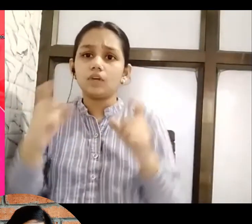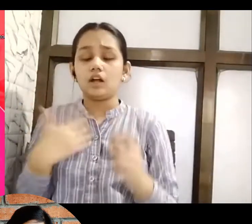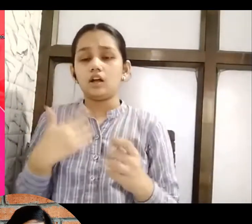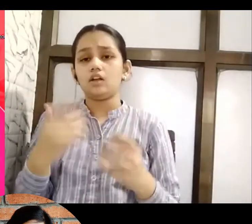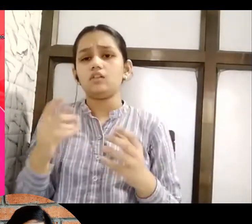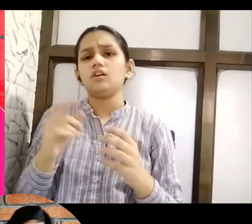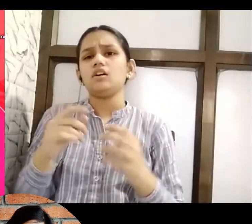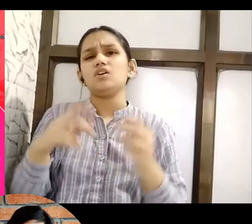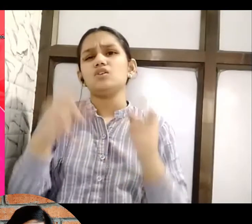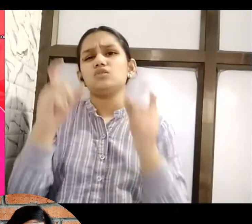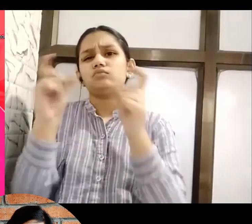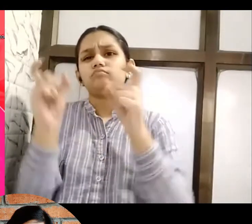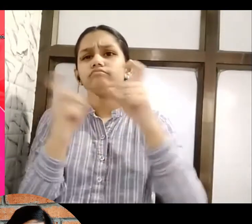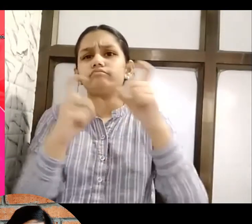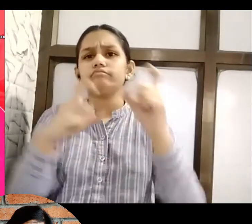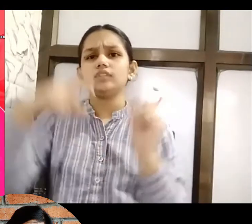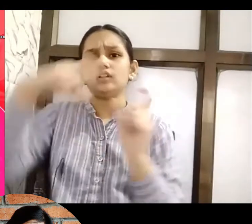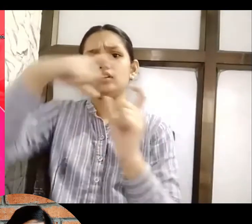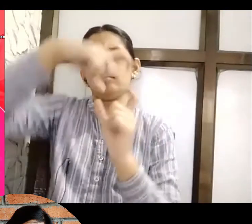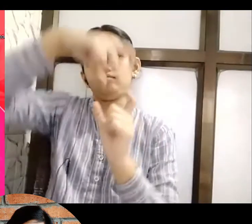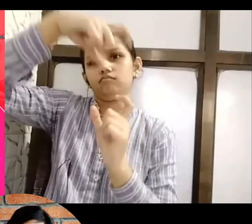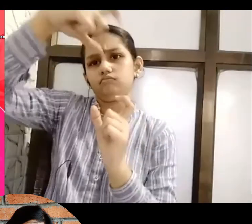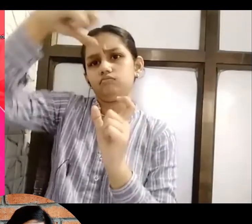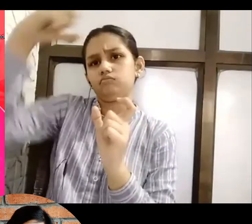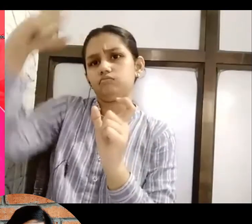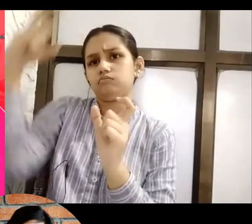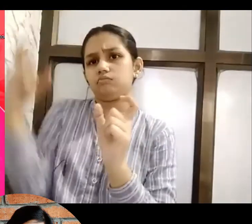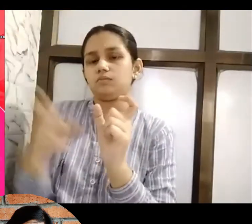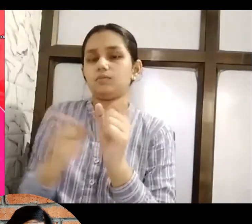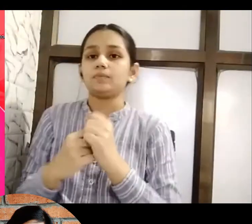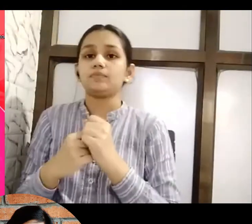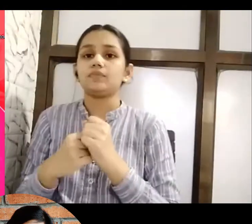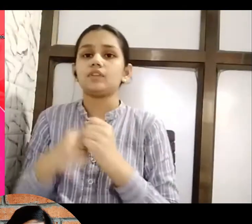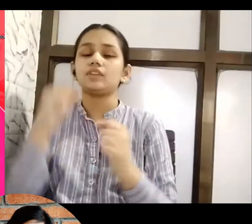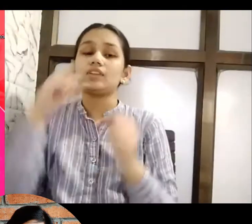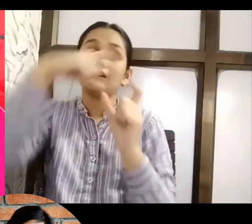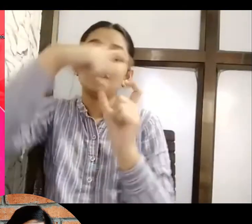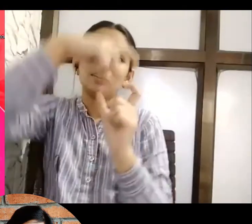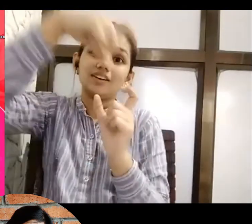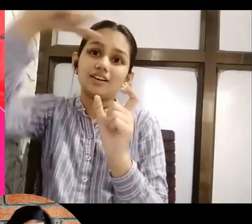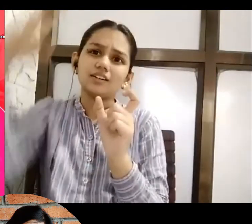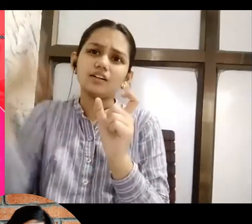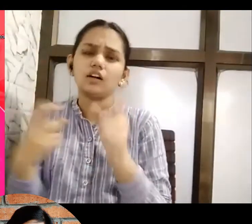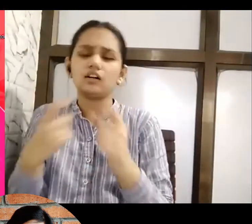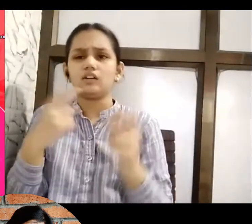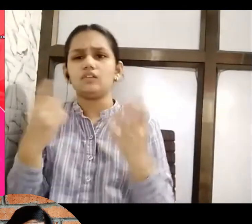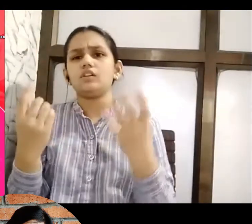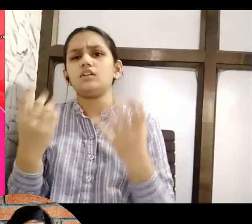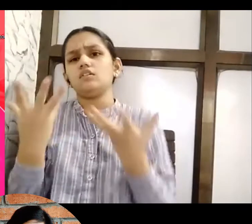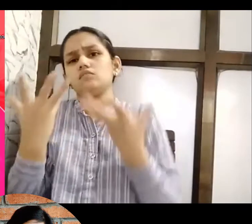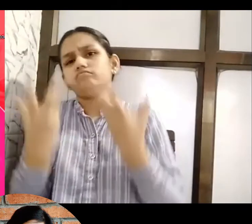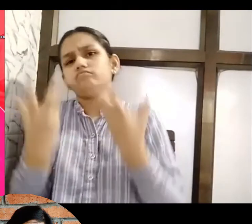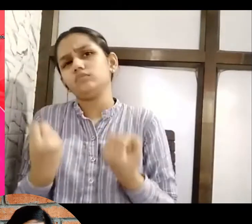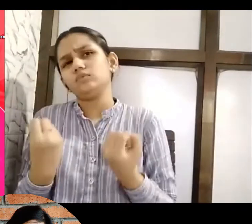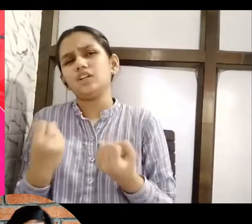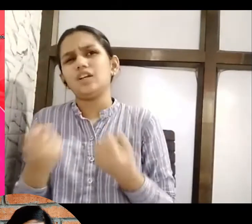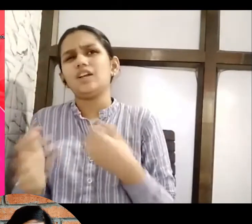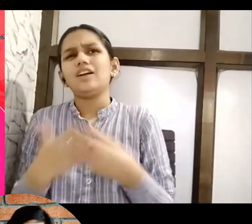Correct? And in the shape, I can decide however I want. 1